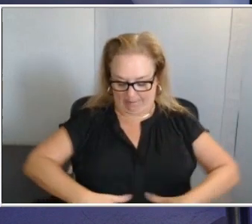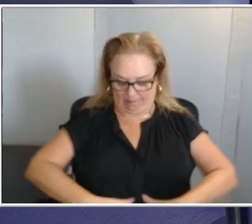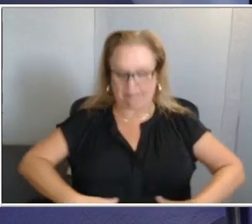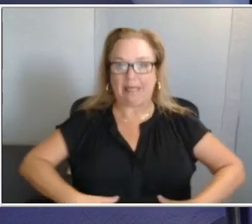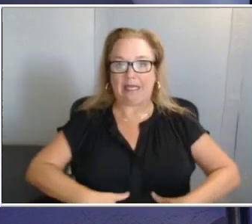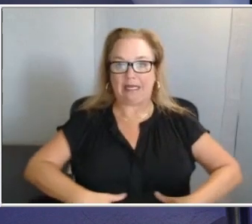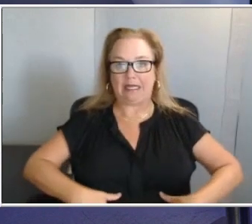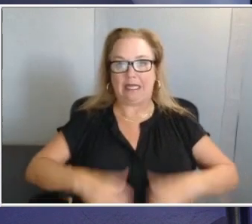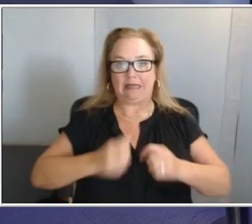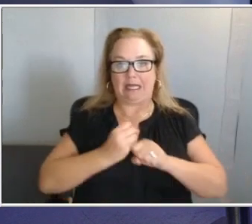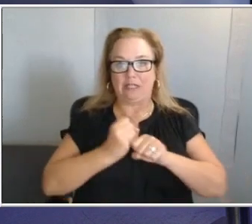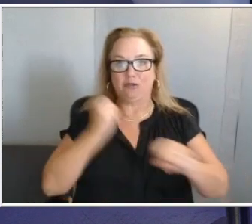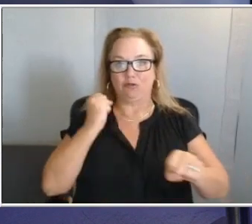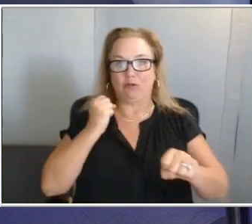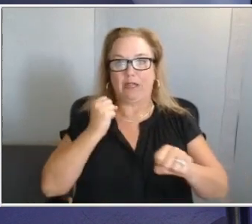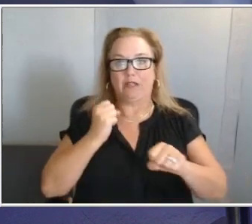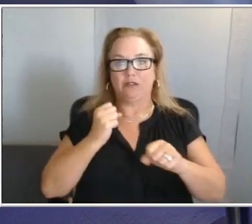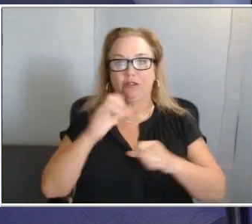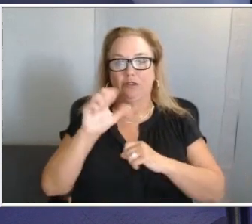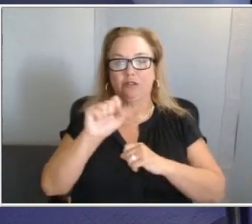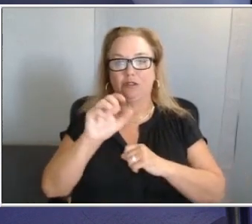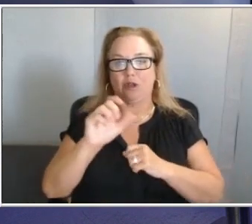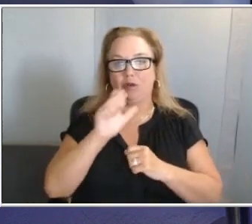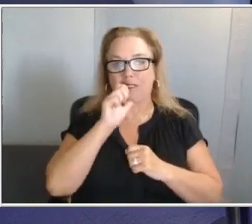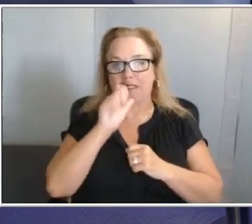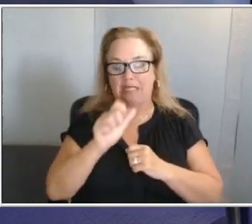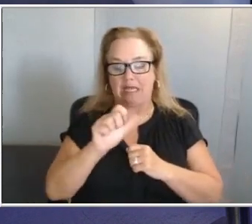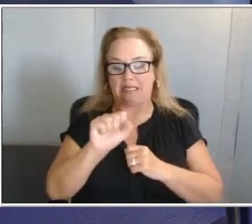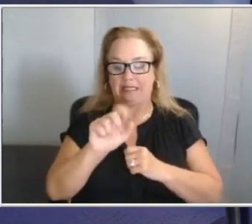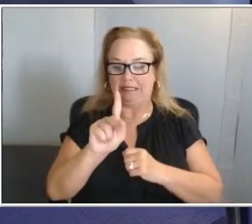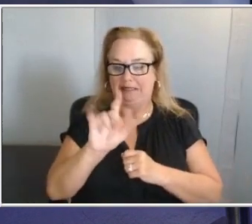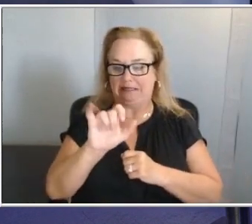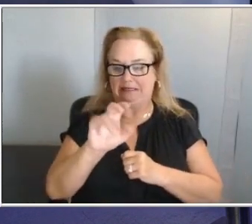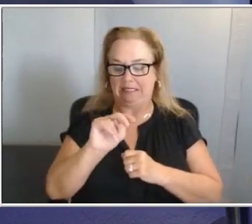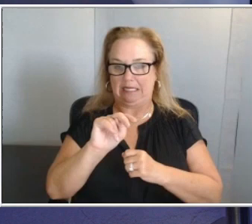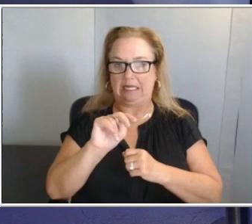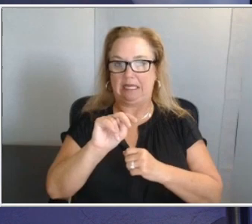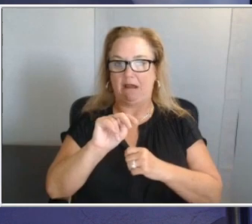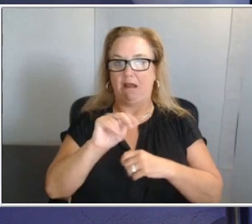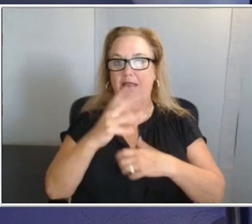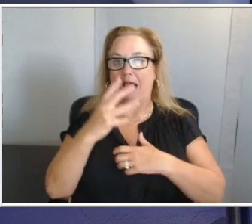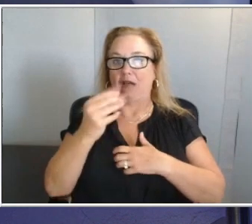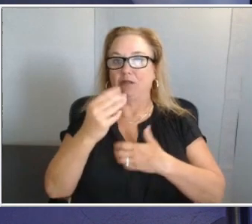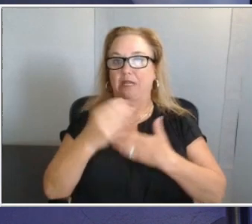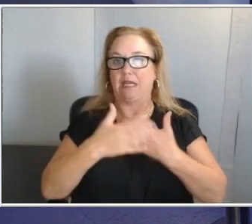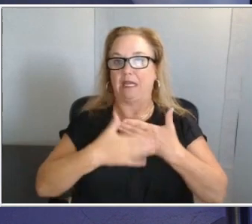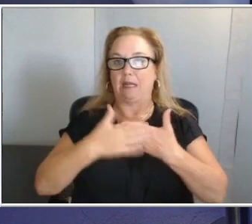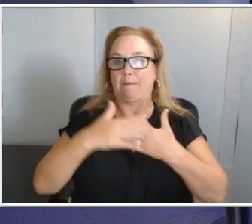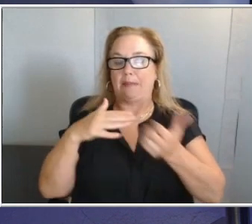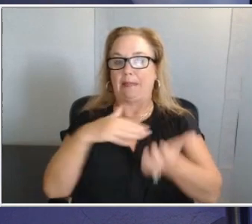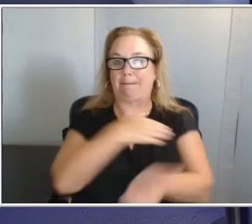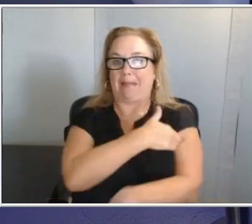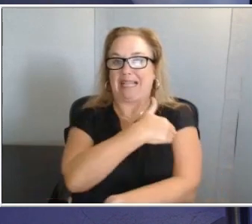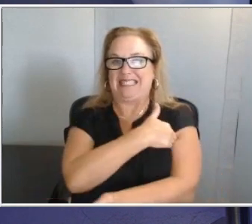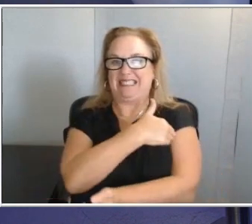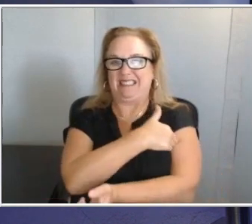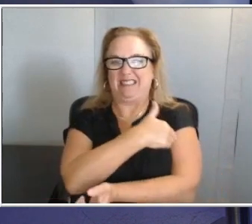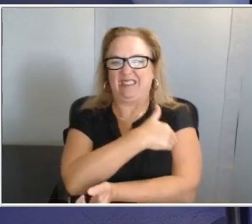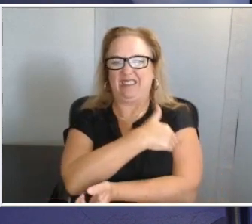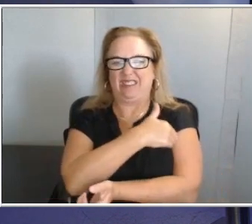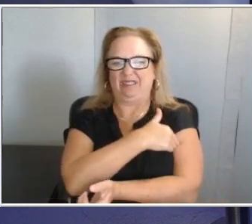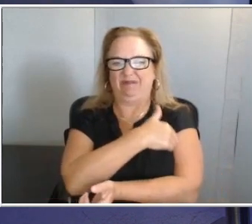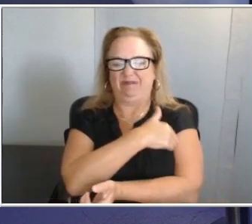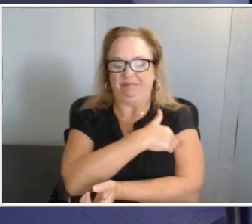get stretched out. So it's not just the skin on the outside, but also the muscles of your abdominal